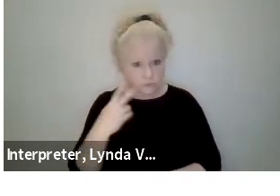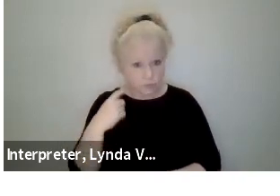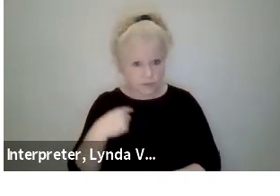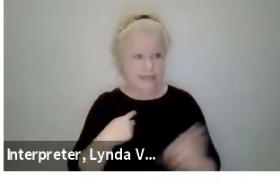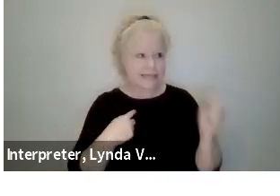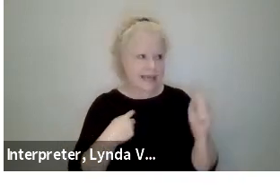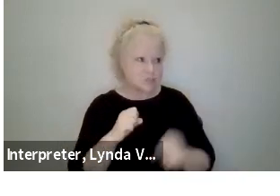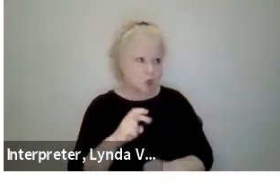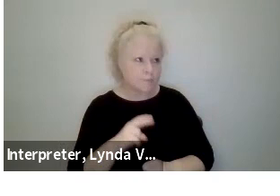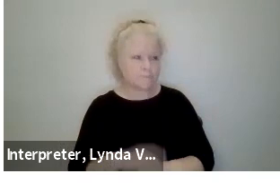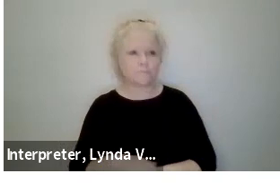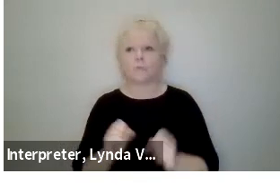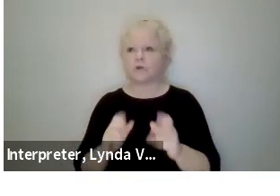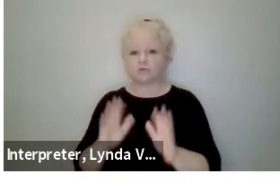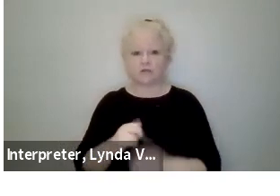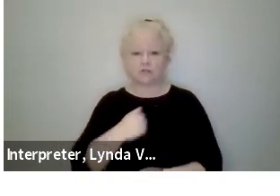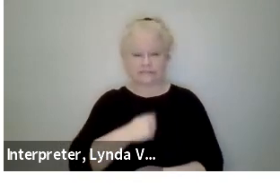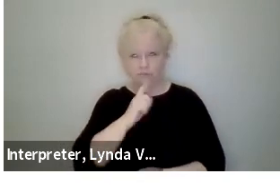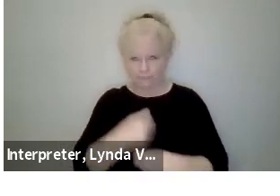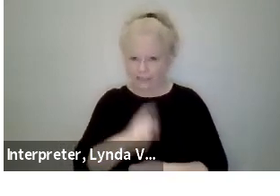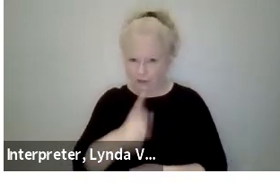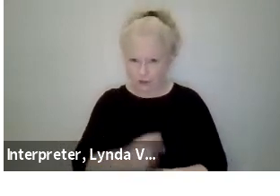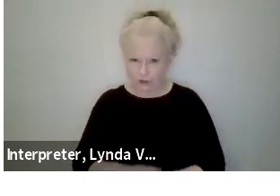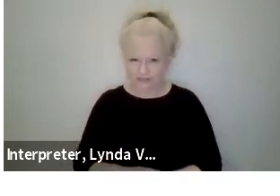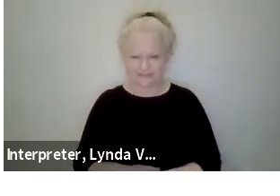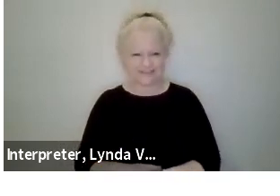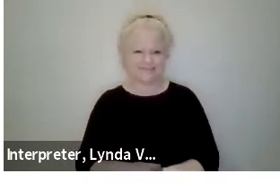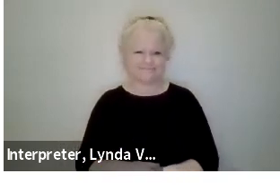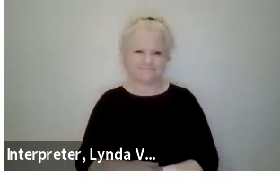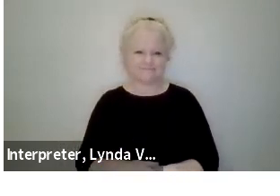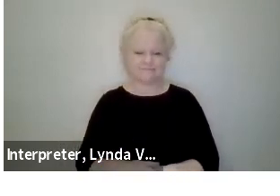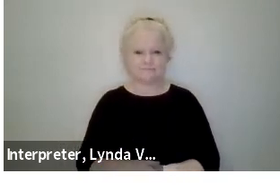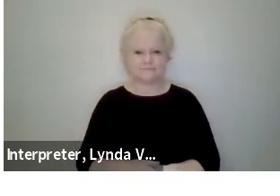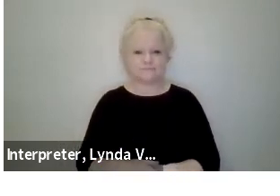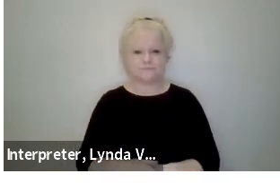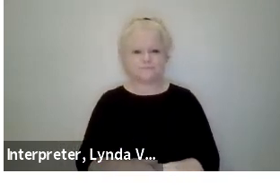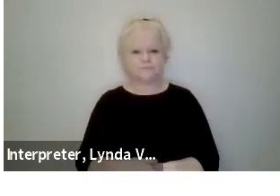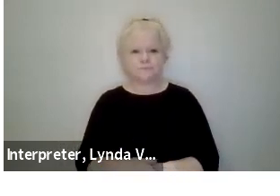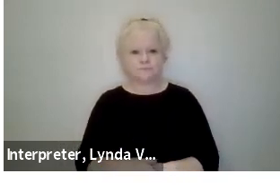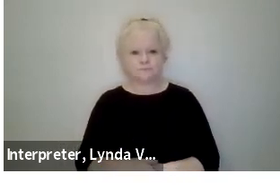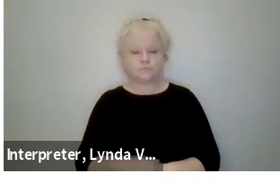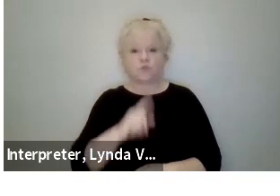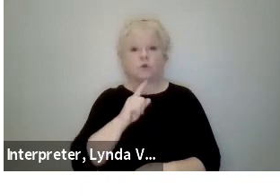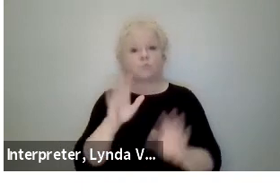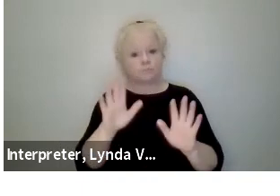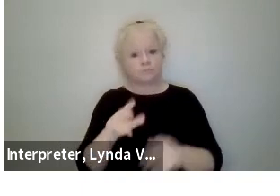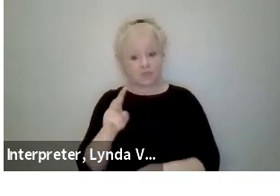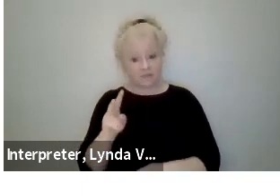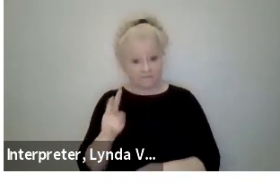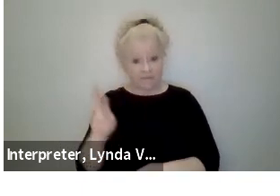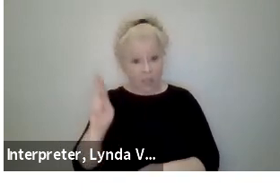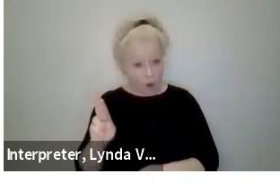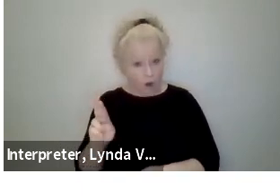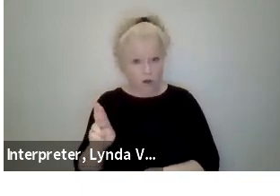Yes, sir. Okay, great. Sorry, just wanted to make sure. You know, definitely VR is we are